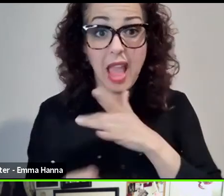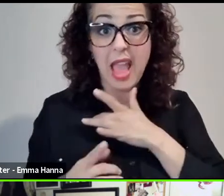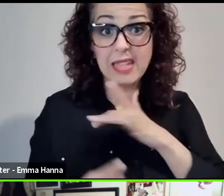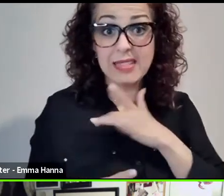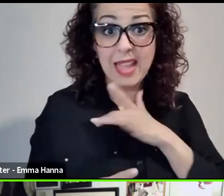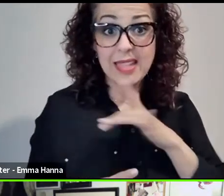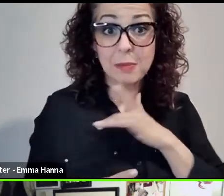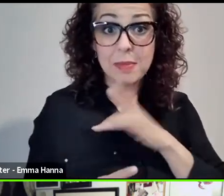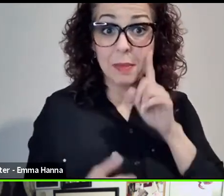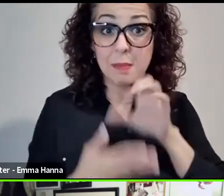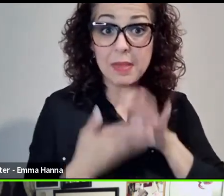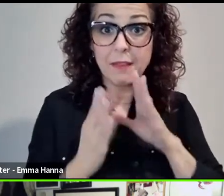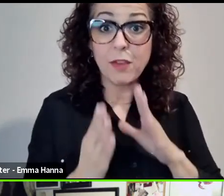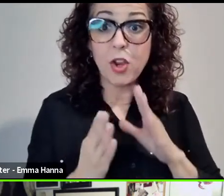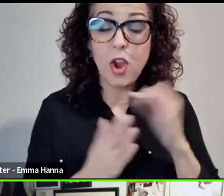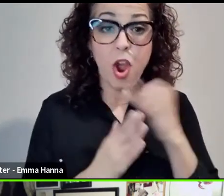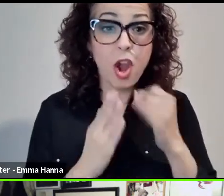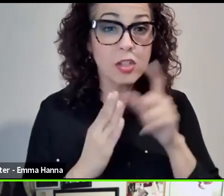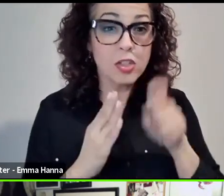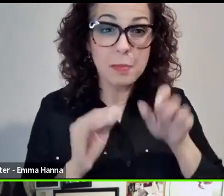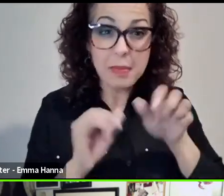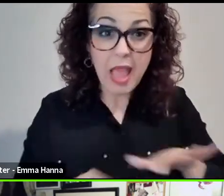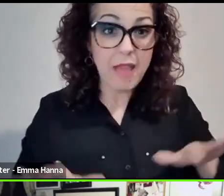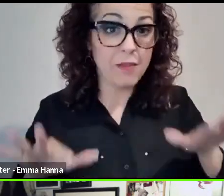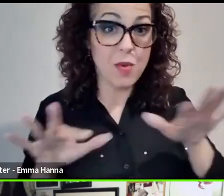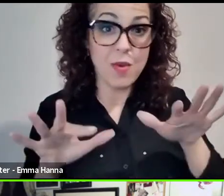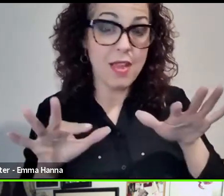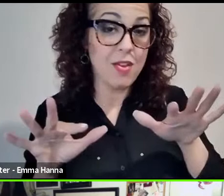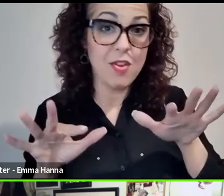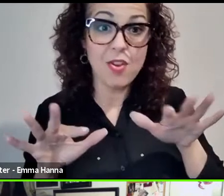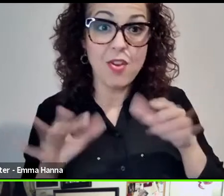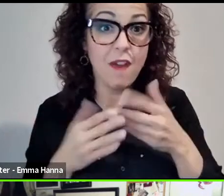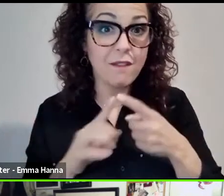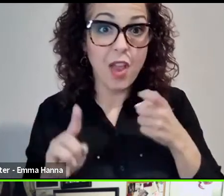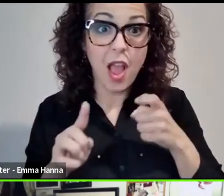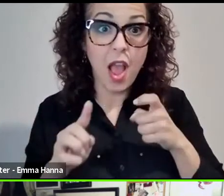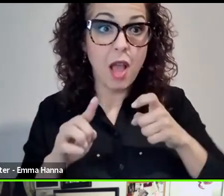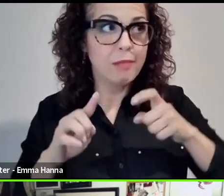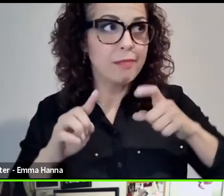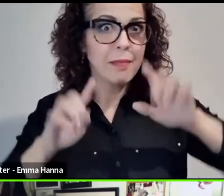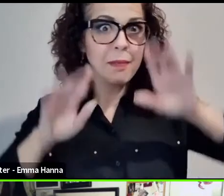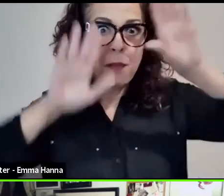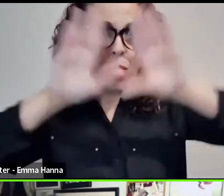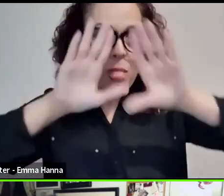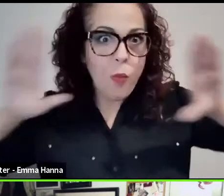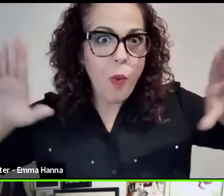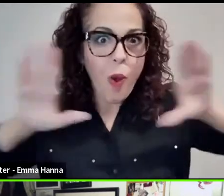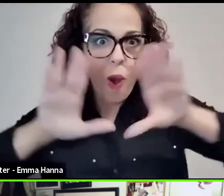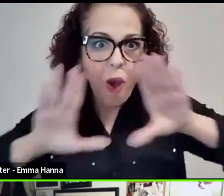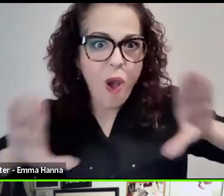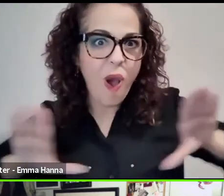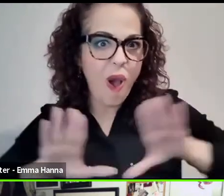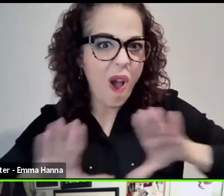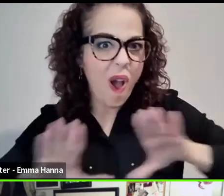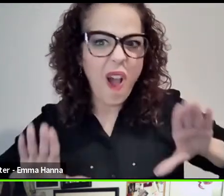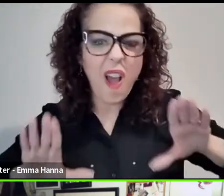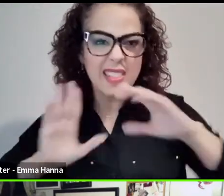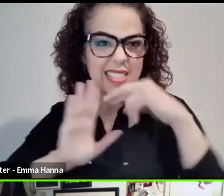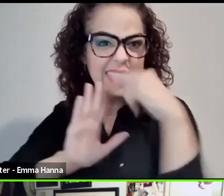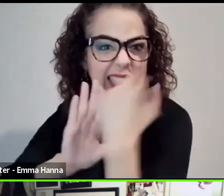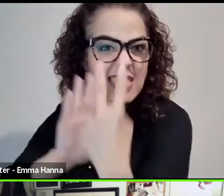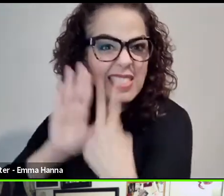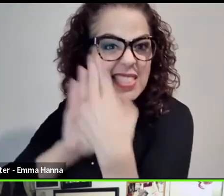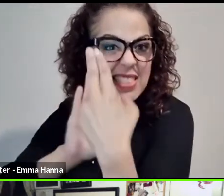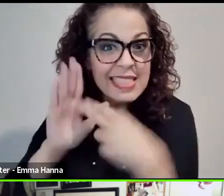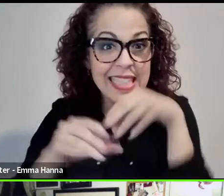everywhere, from, you know, scrawled all over walls to written, to graffitied inside library books,